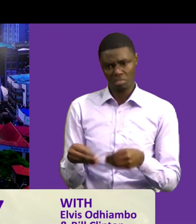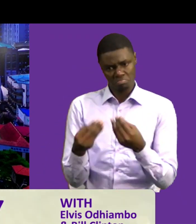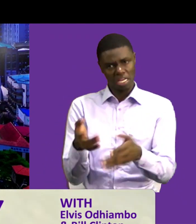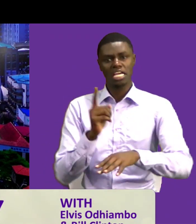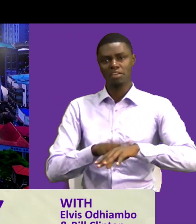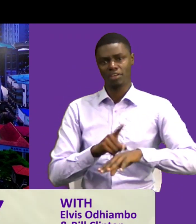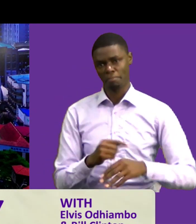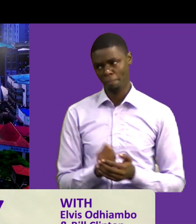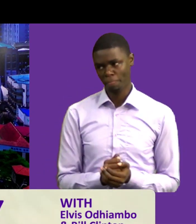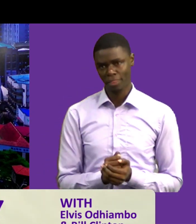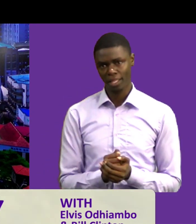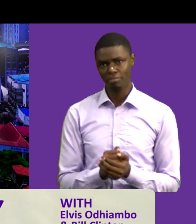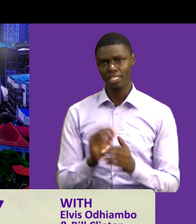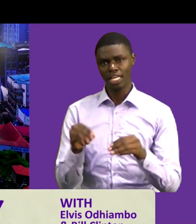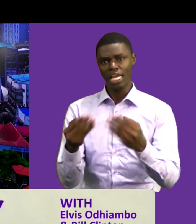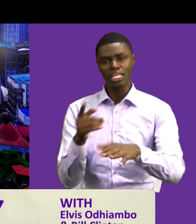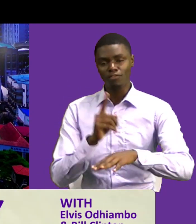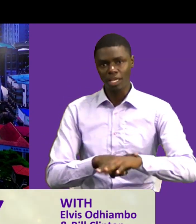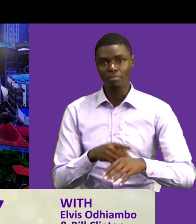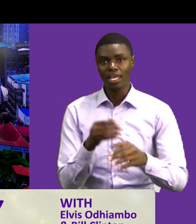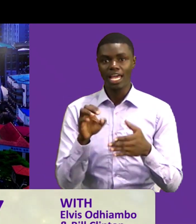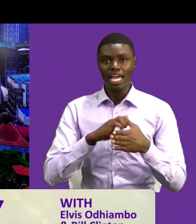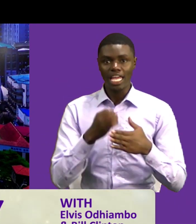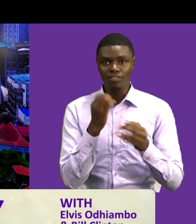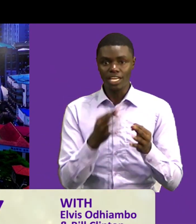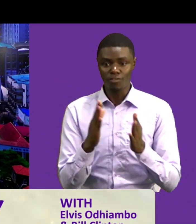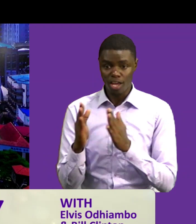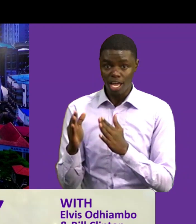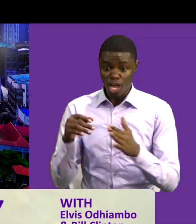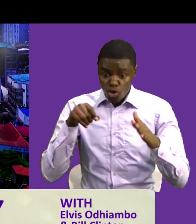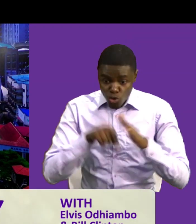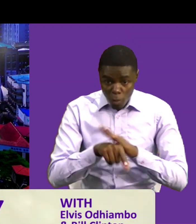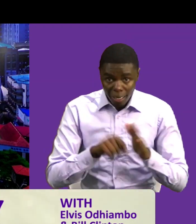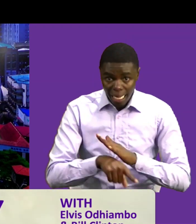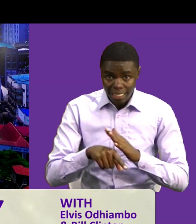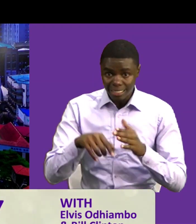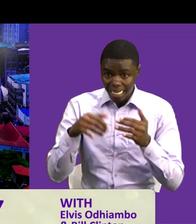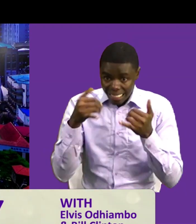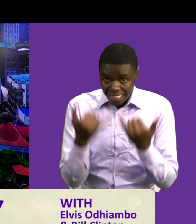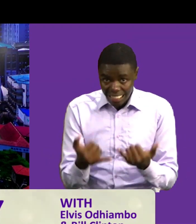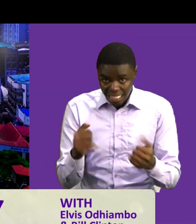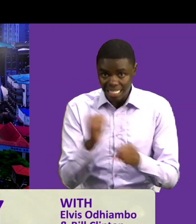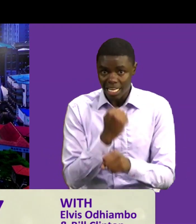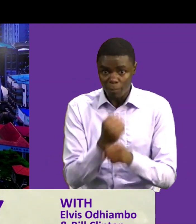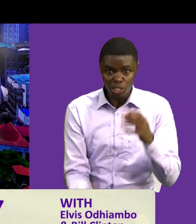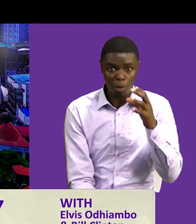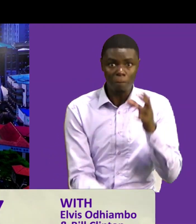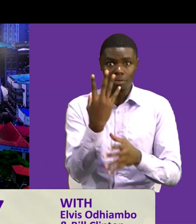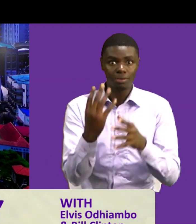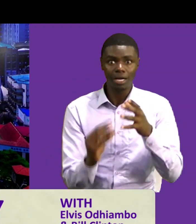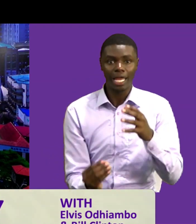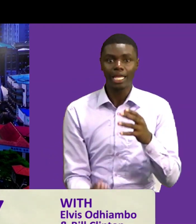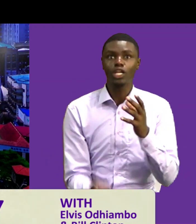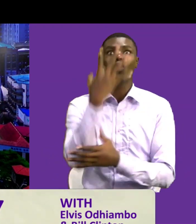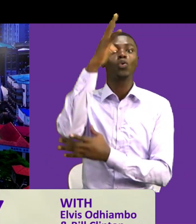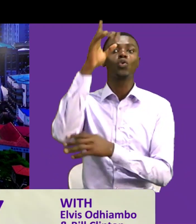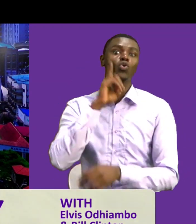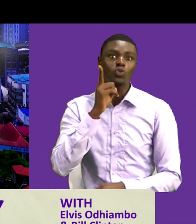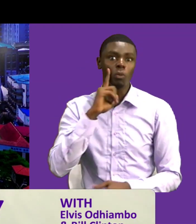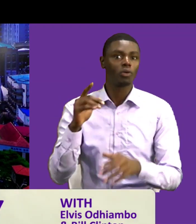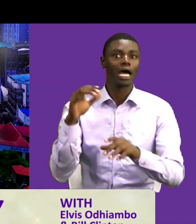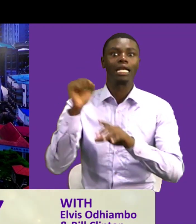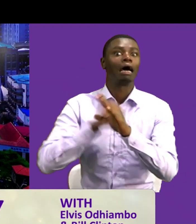time. Even if you plant your seeds today, they will not sprout and grow tomorrow and give result.